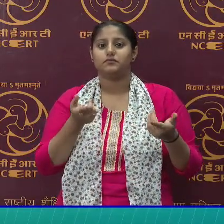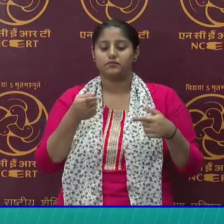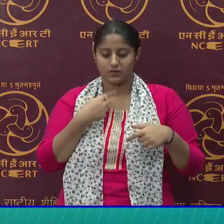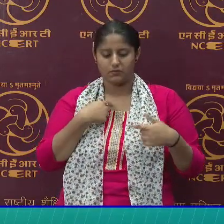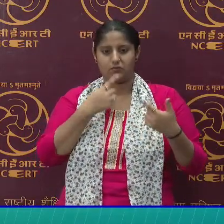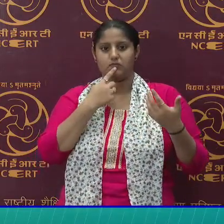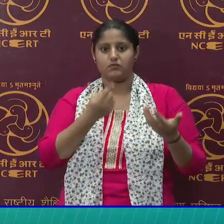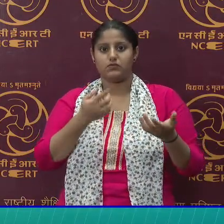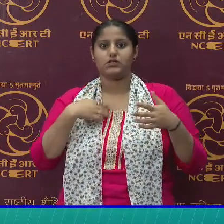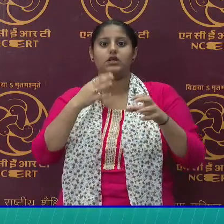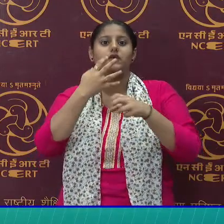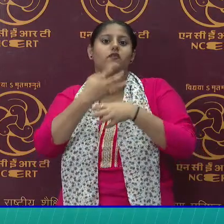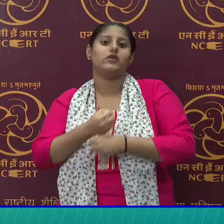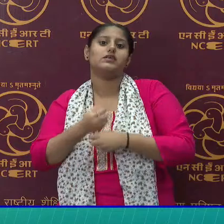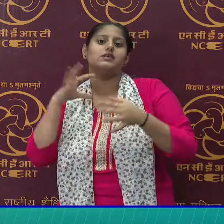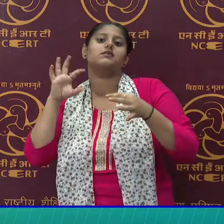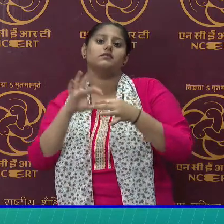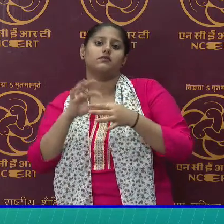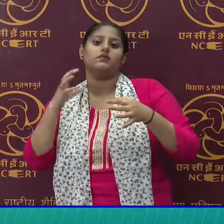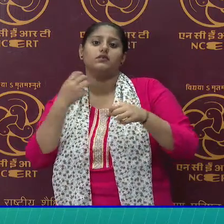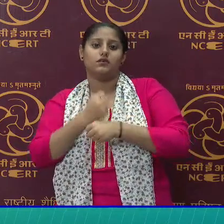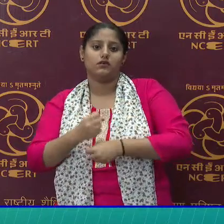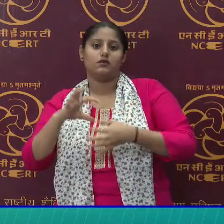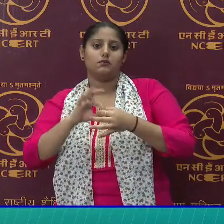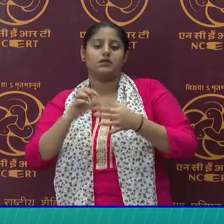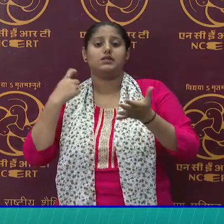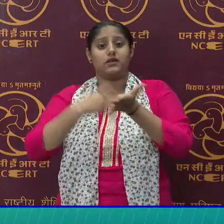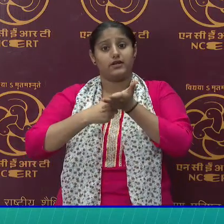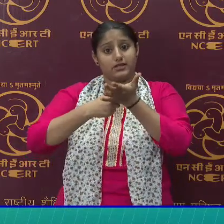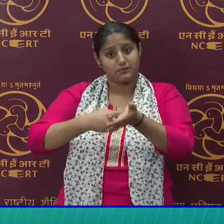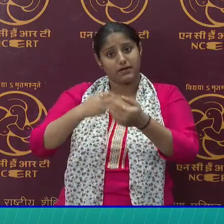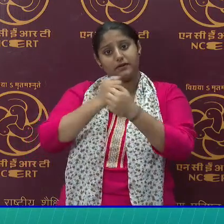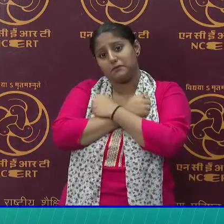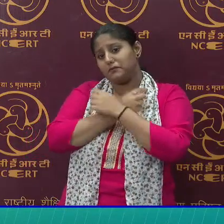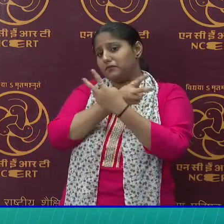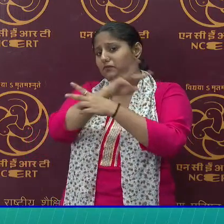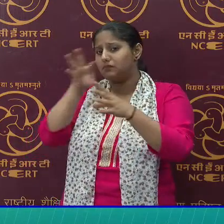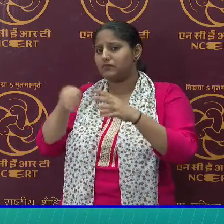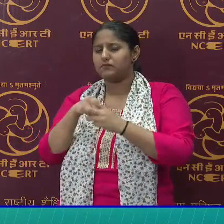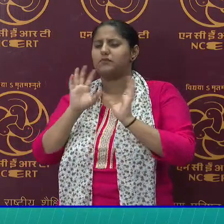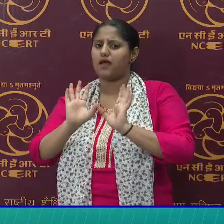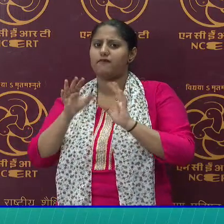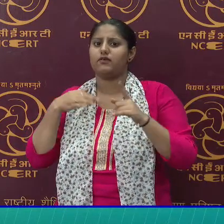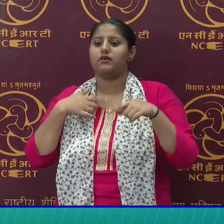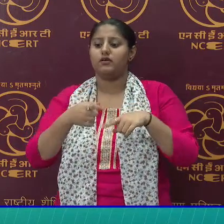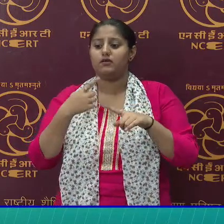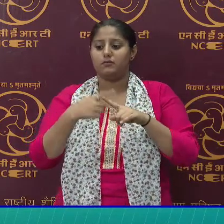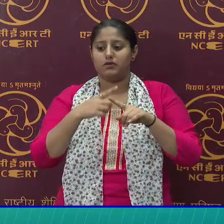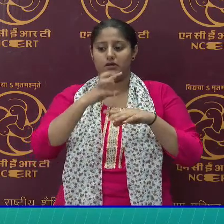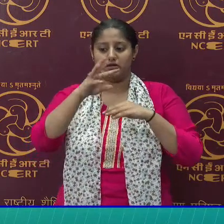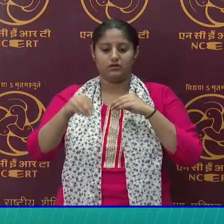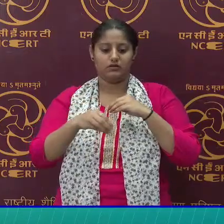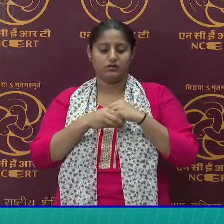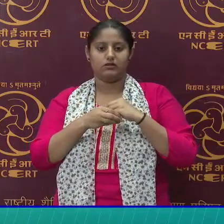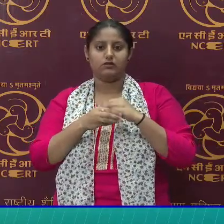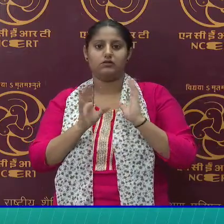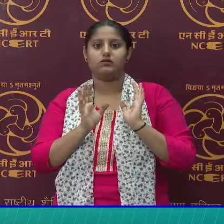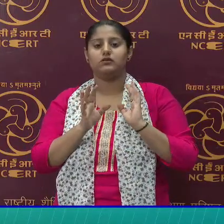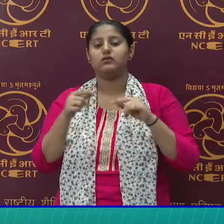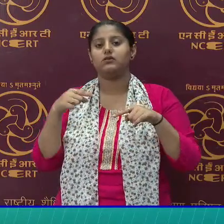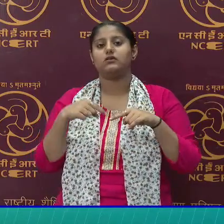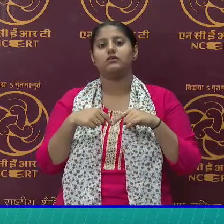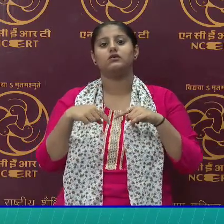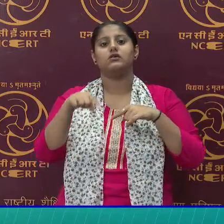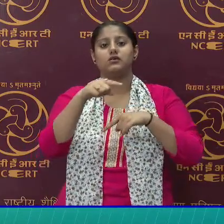talks about trust and respect and love all together, but without explicitly stating these.